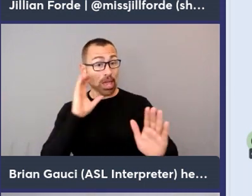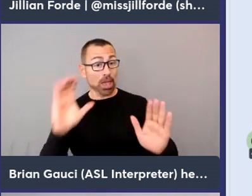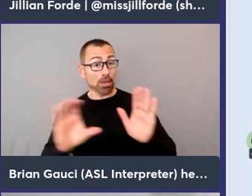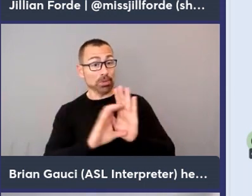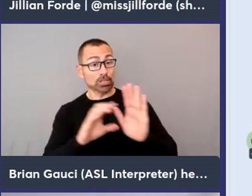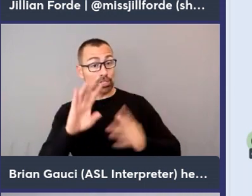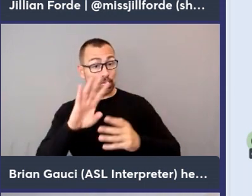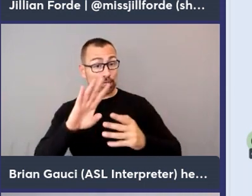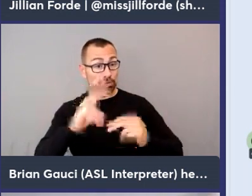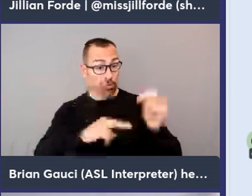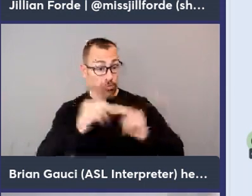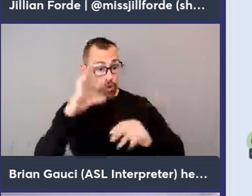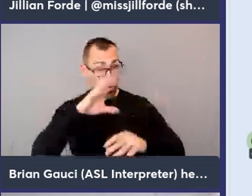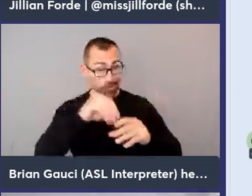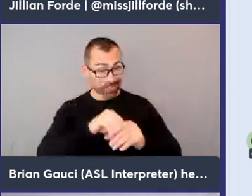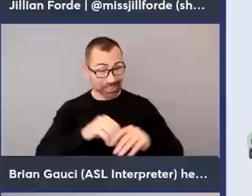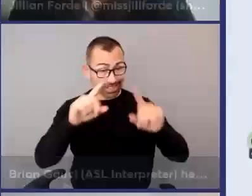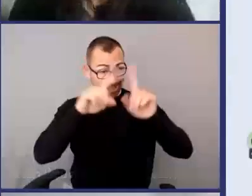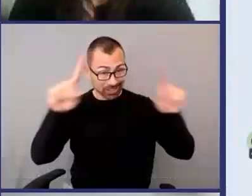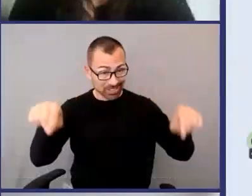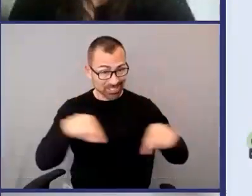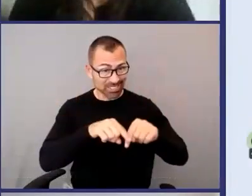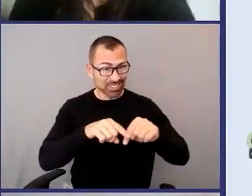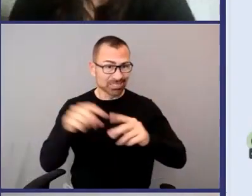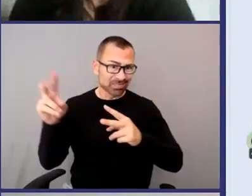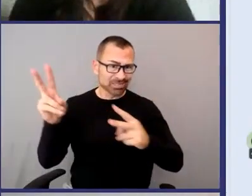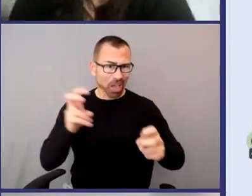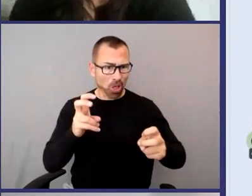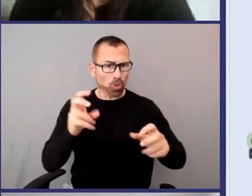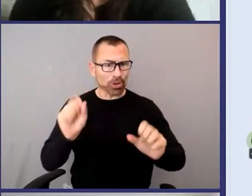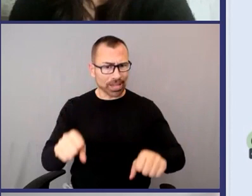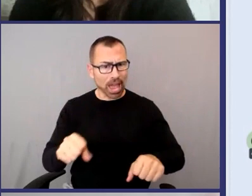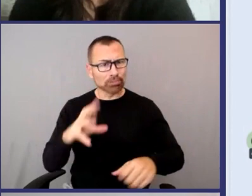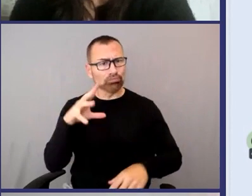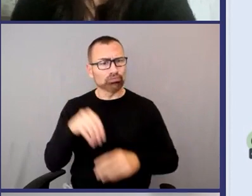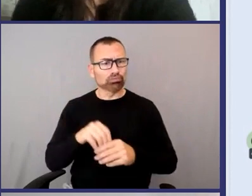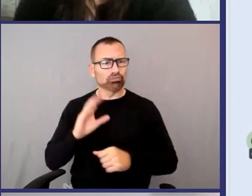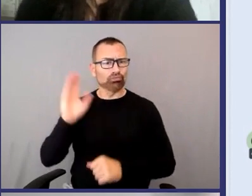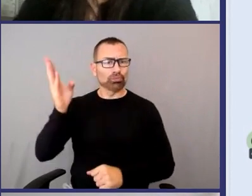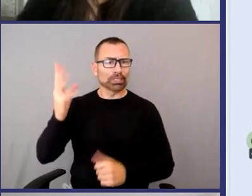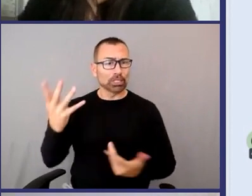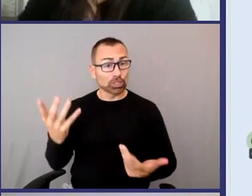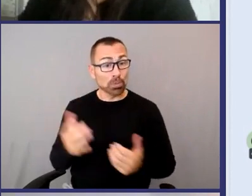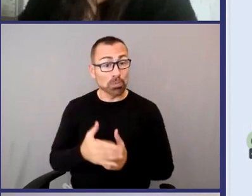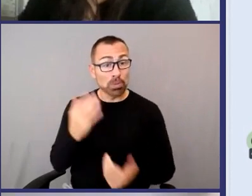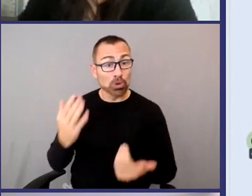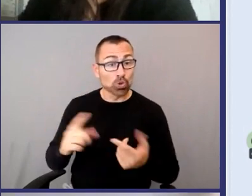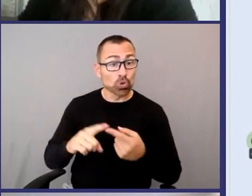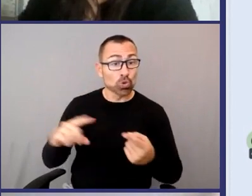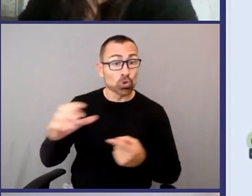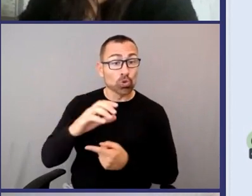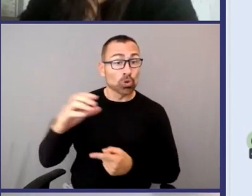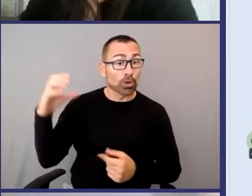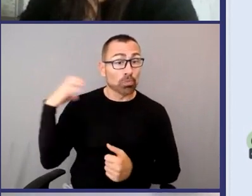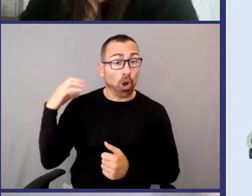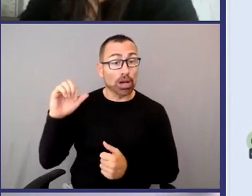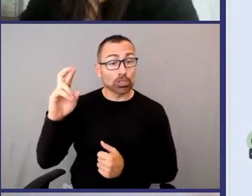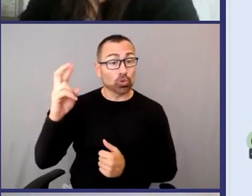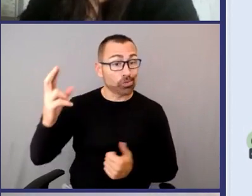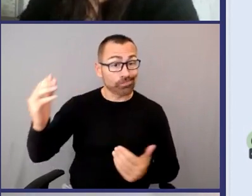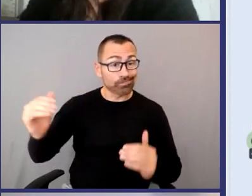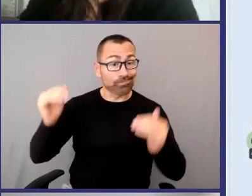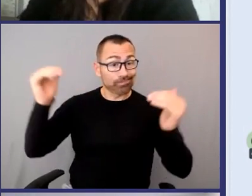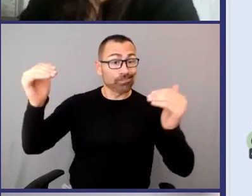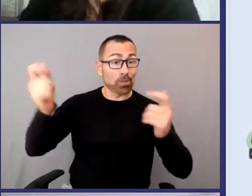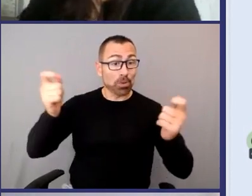download it. You can include it in a presentation. Maybe you need to present something to your boss or upper management or something like that. It's